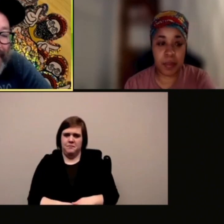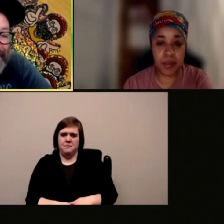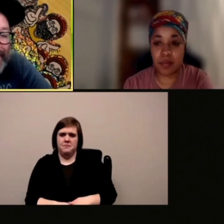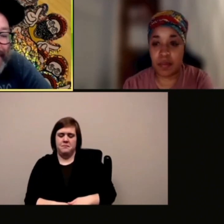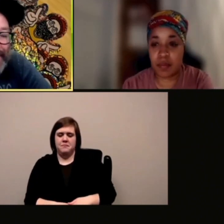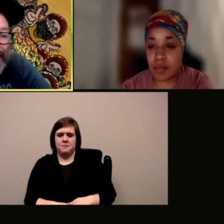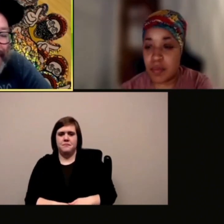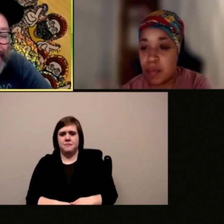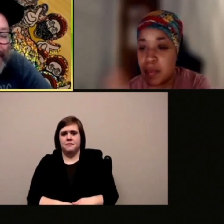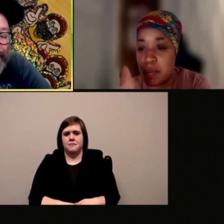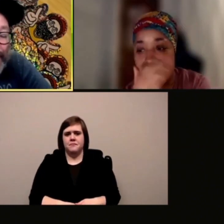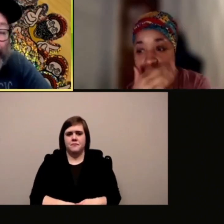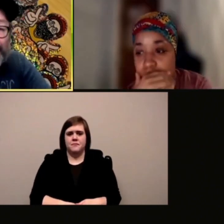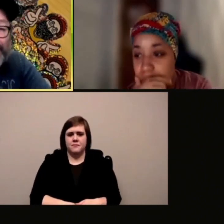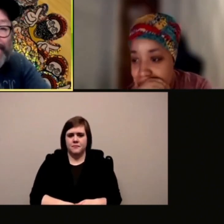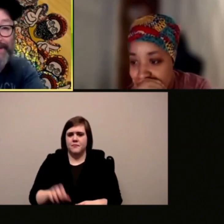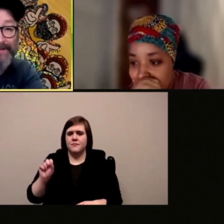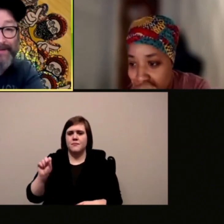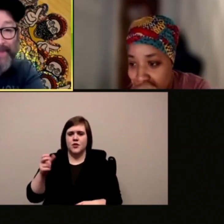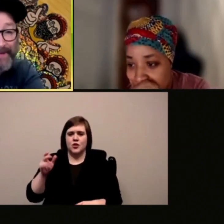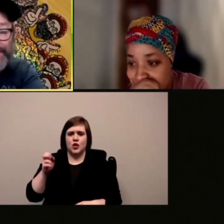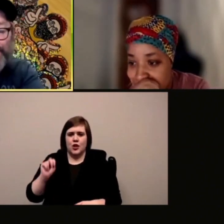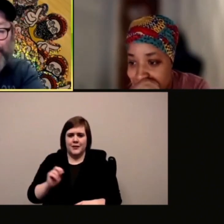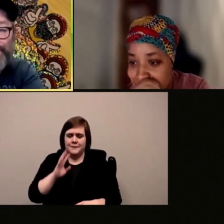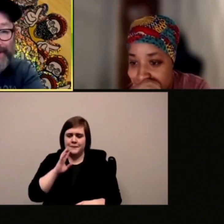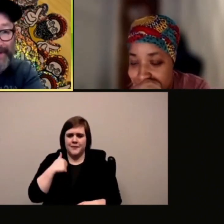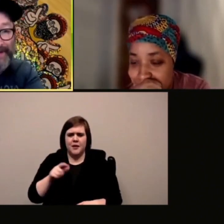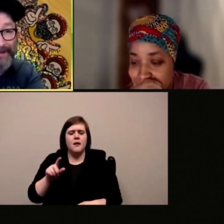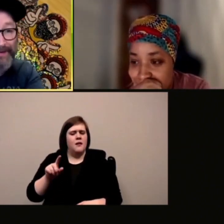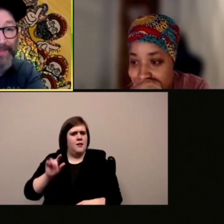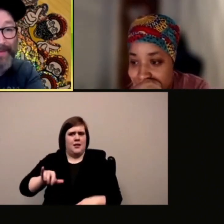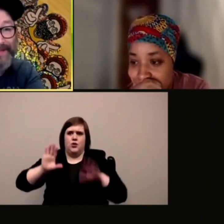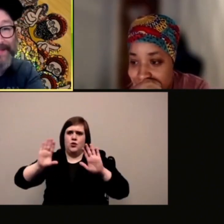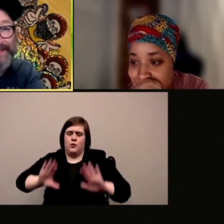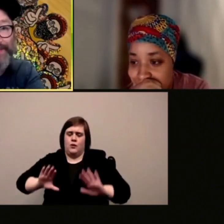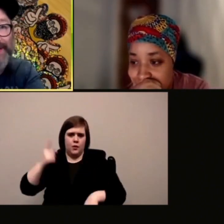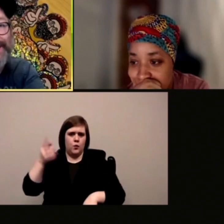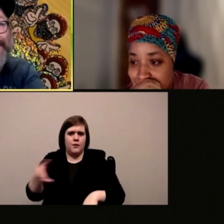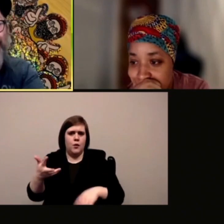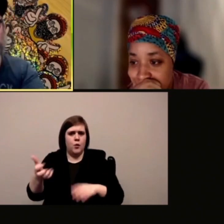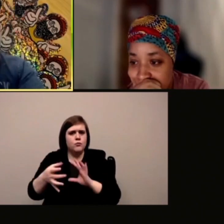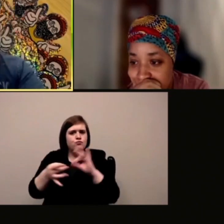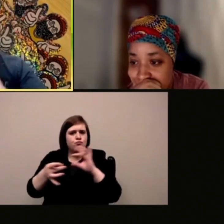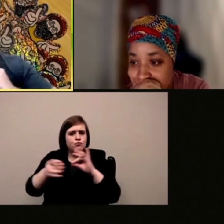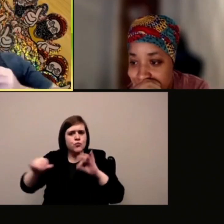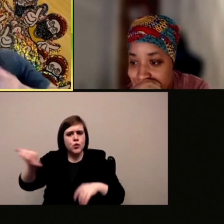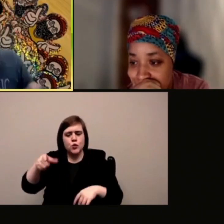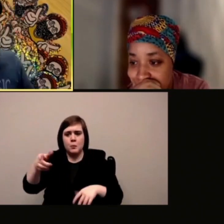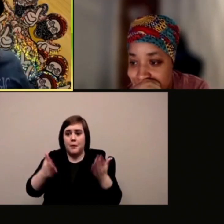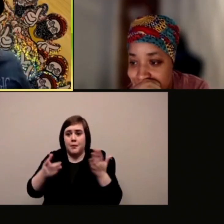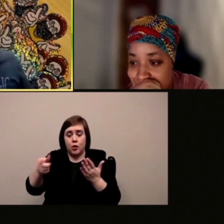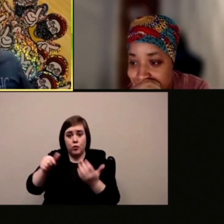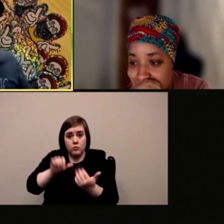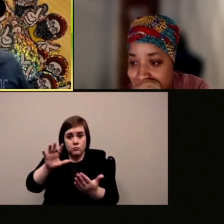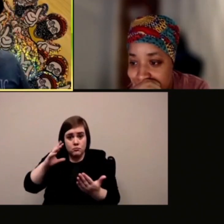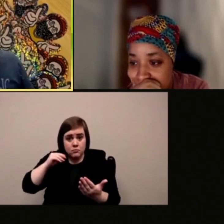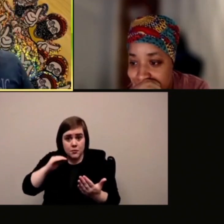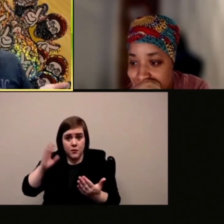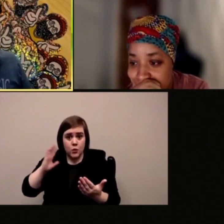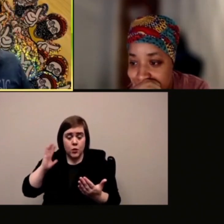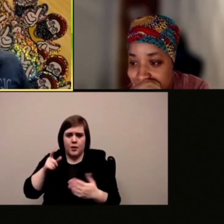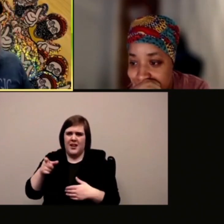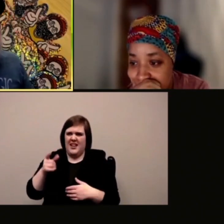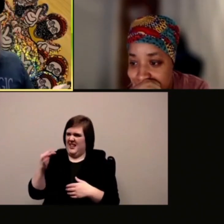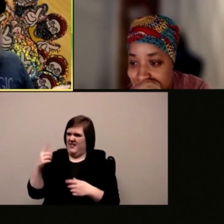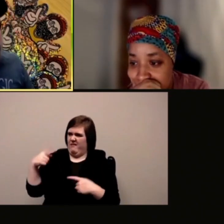Yeah, I think that's great. One thing to mention too, and you've probably had this experience, is if you've been teaching for a couple of years,